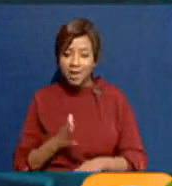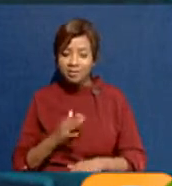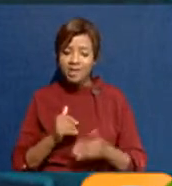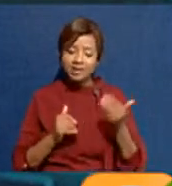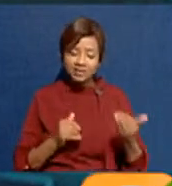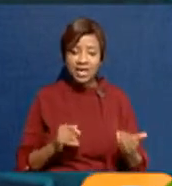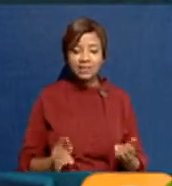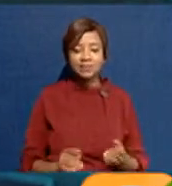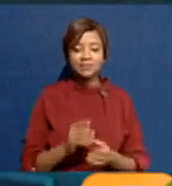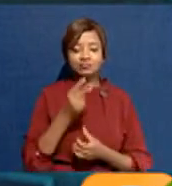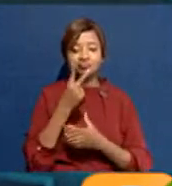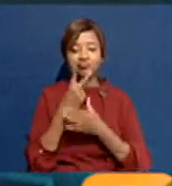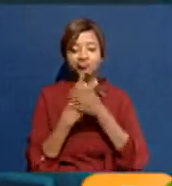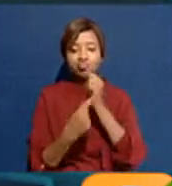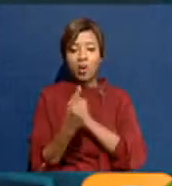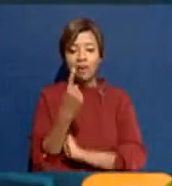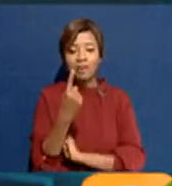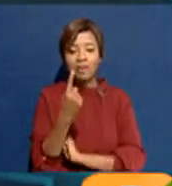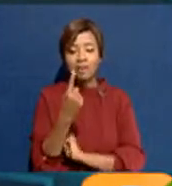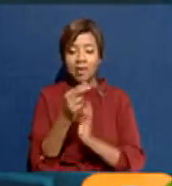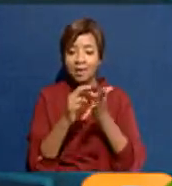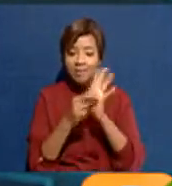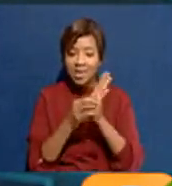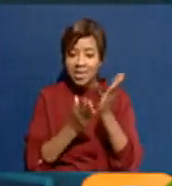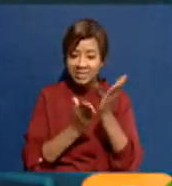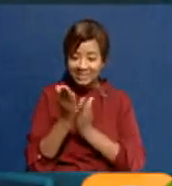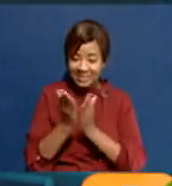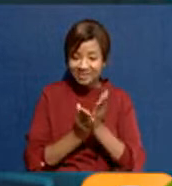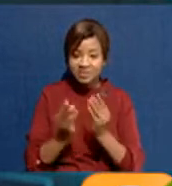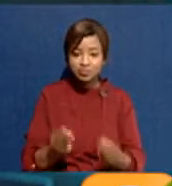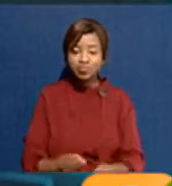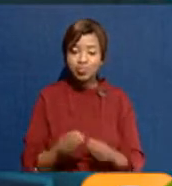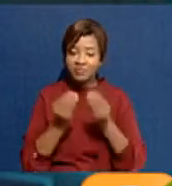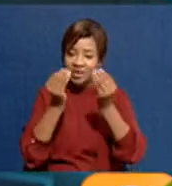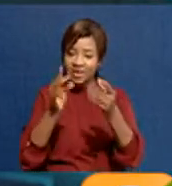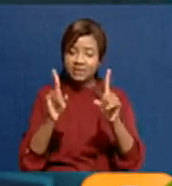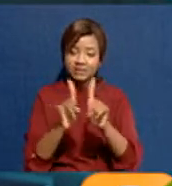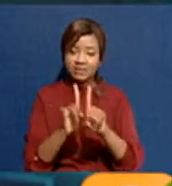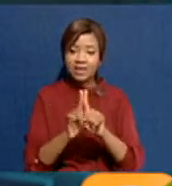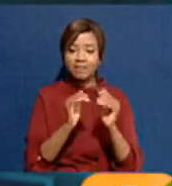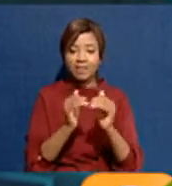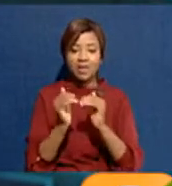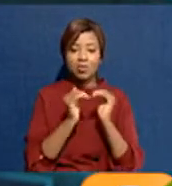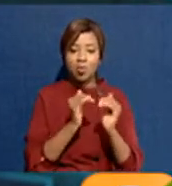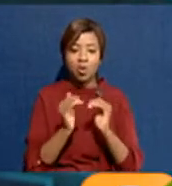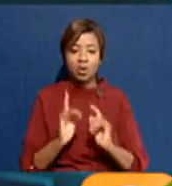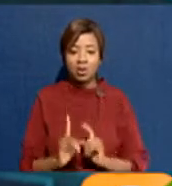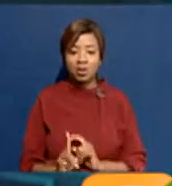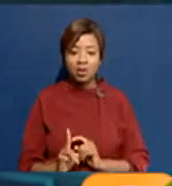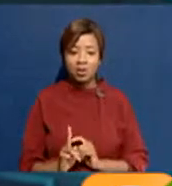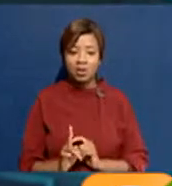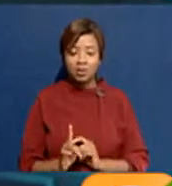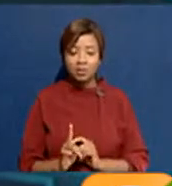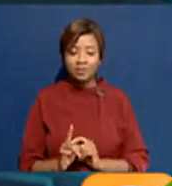So their services should be harmonized as one. So I know that